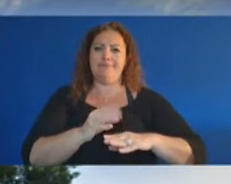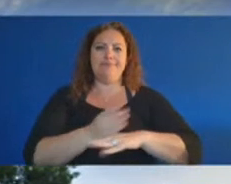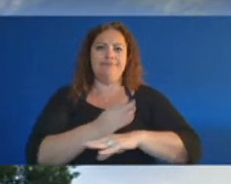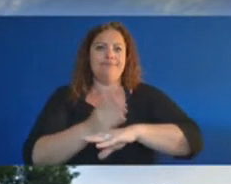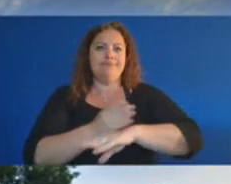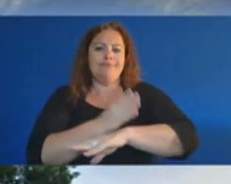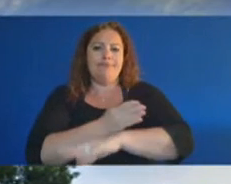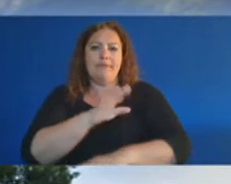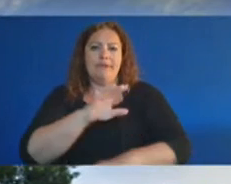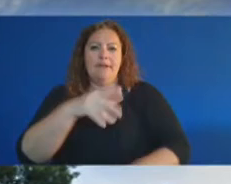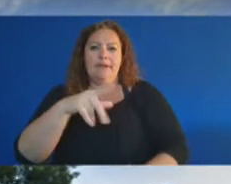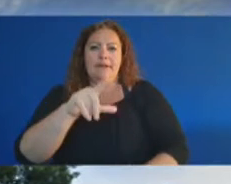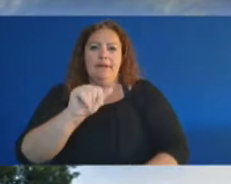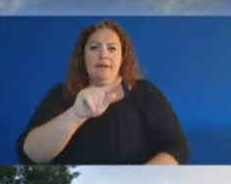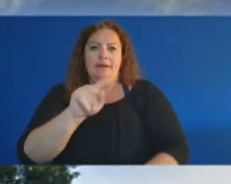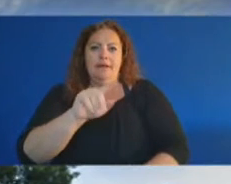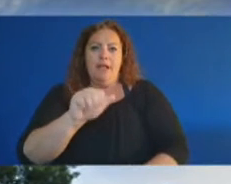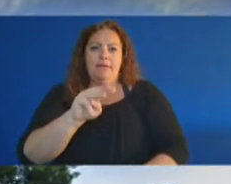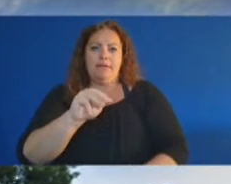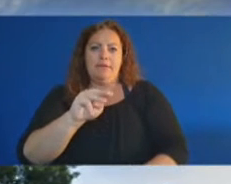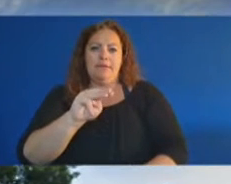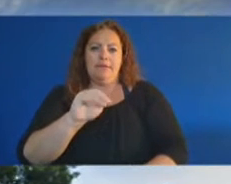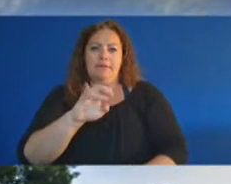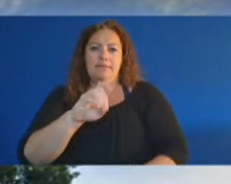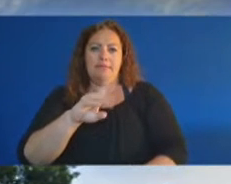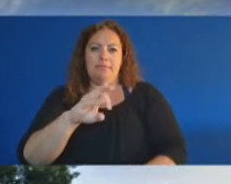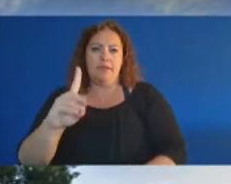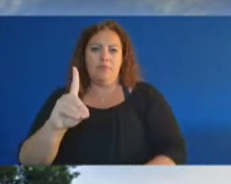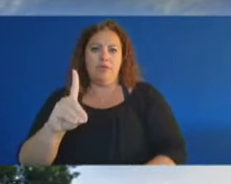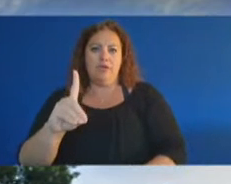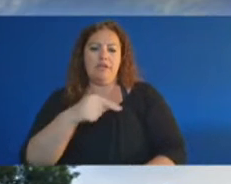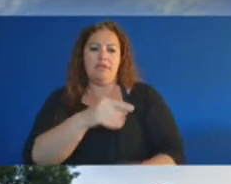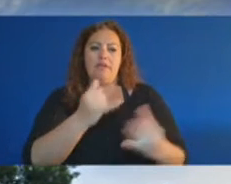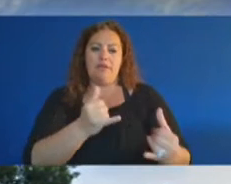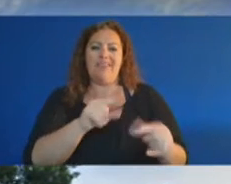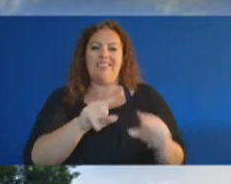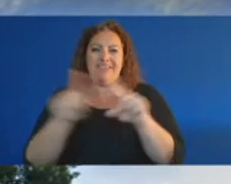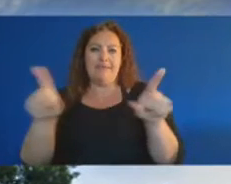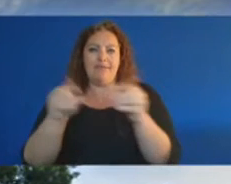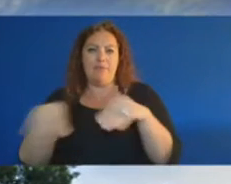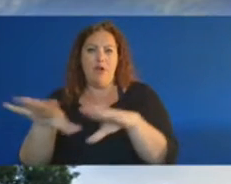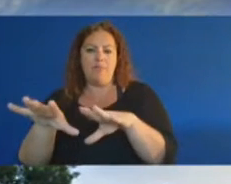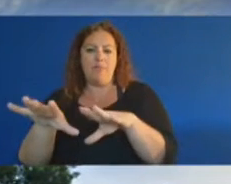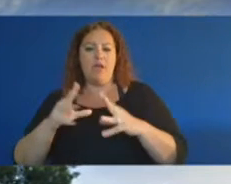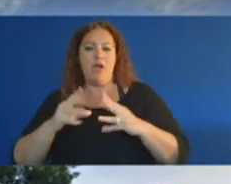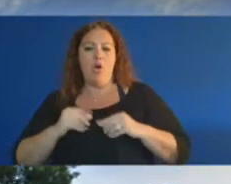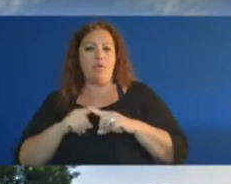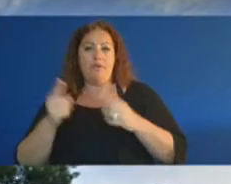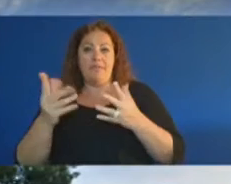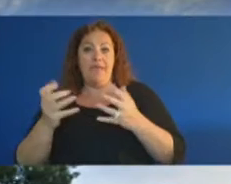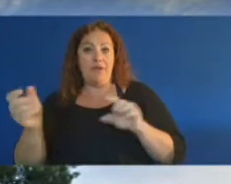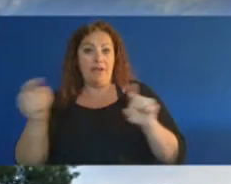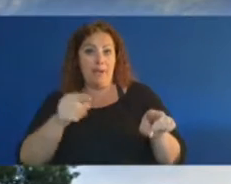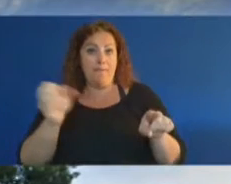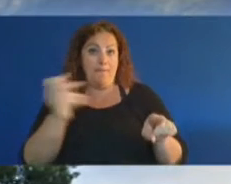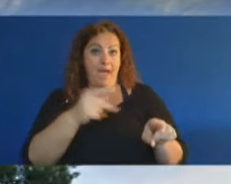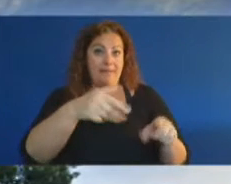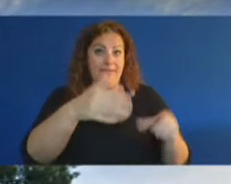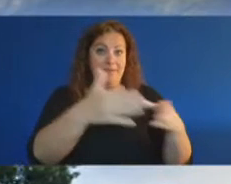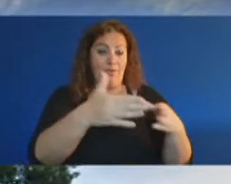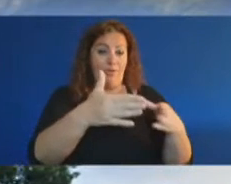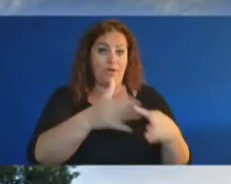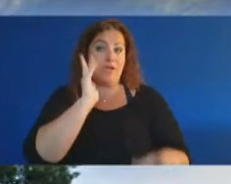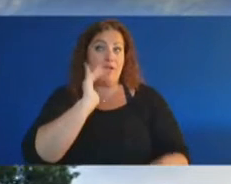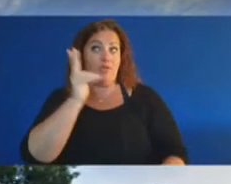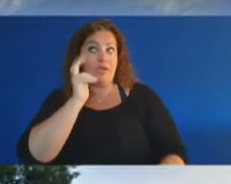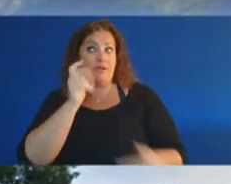Midwood neighborhood they're currently in a different property uh owned by LaVine but they want to come back to this corner uh you'll hear from Debbie